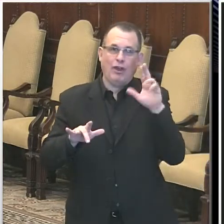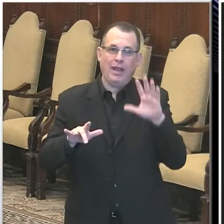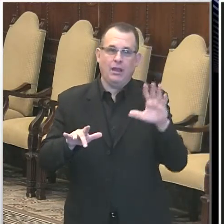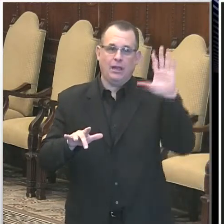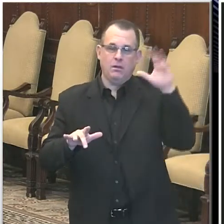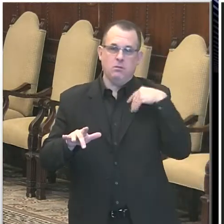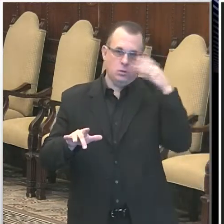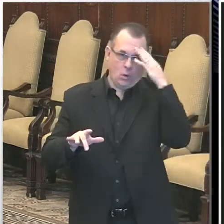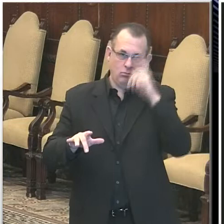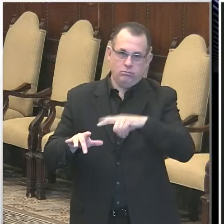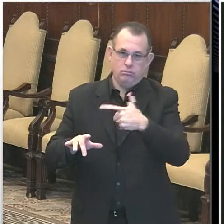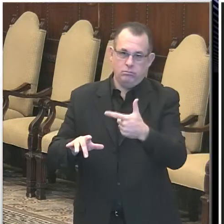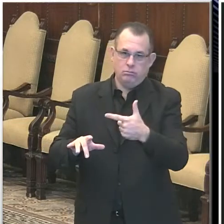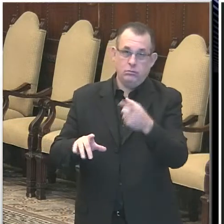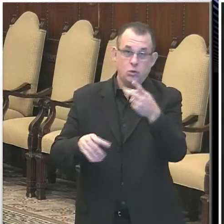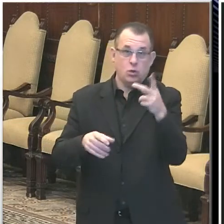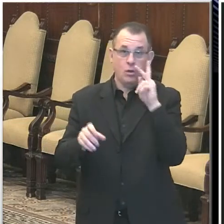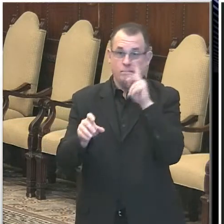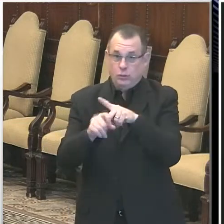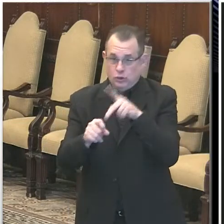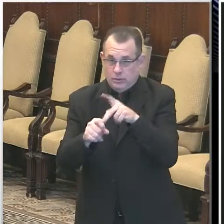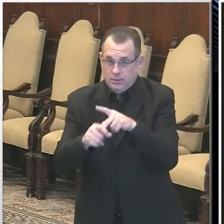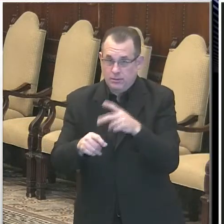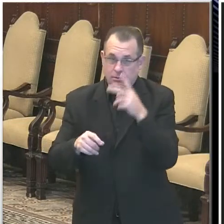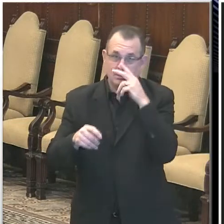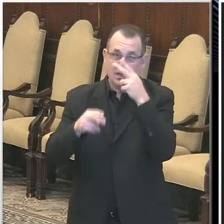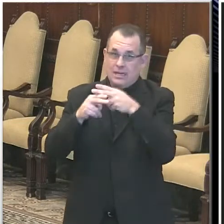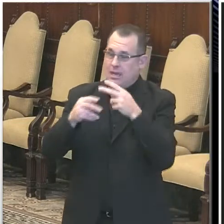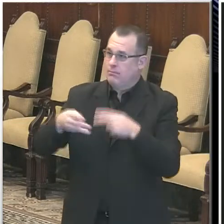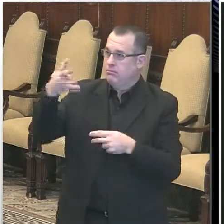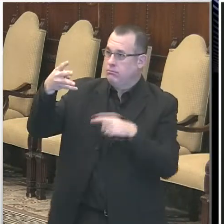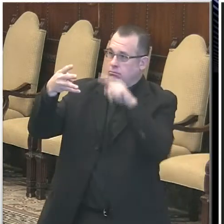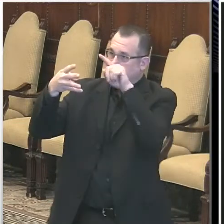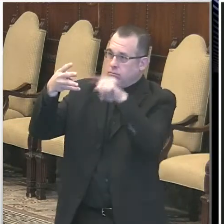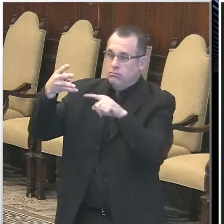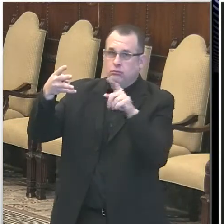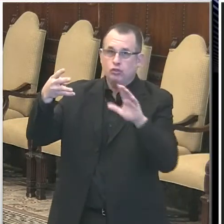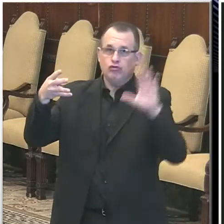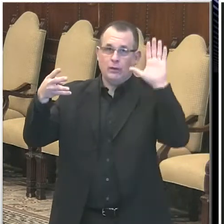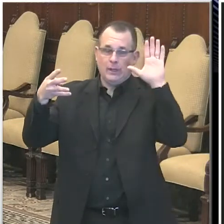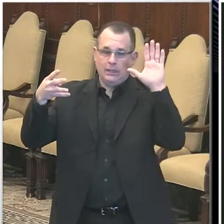under the participants list. We will unmute your questions one by